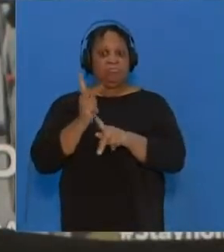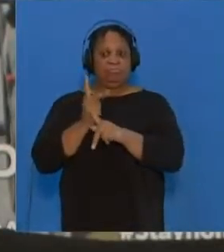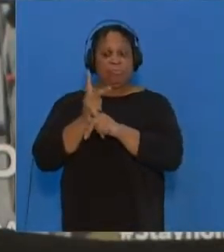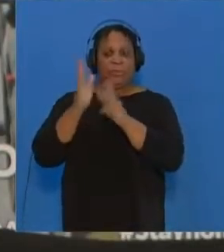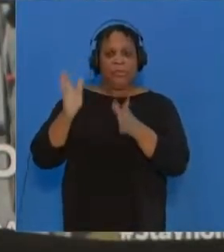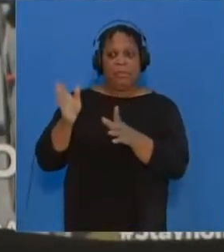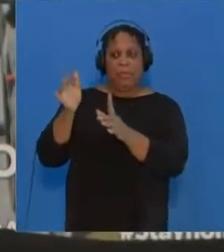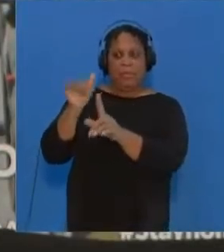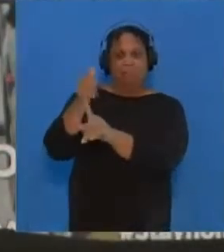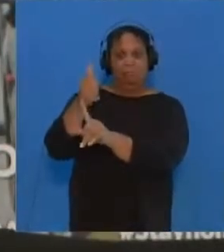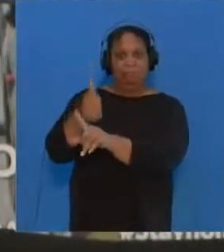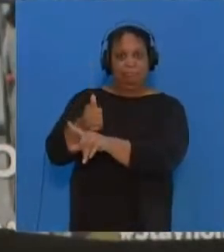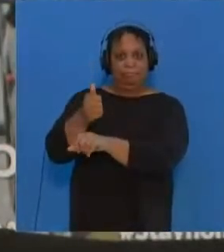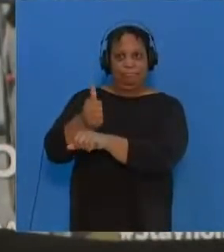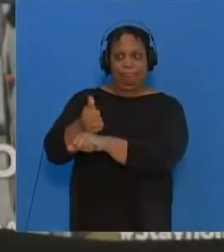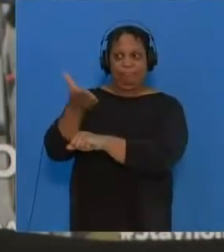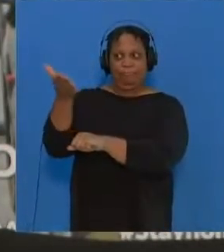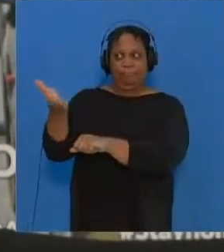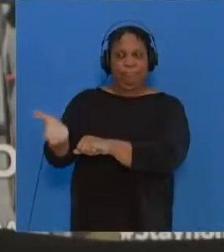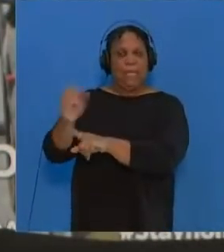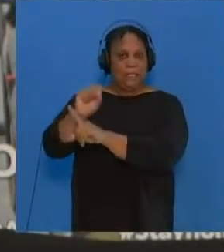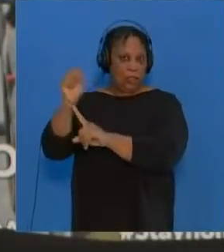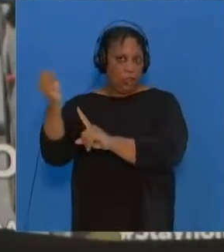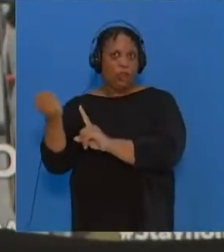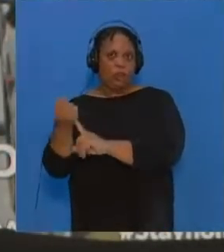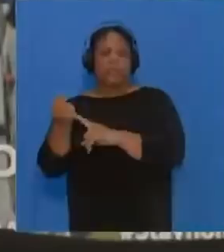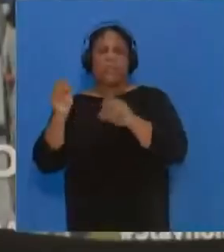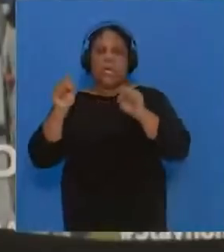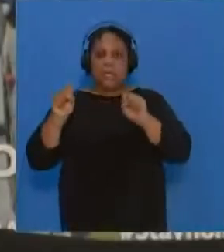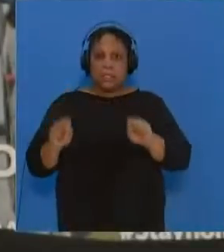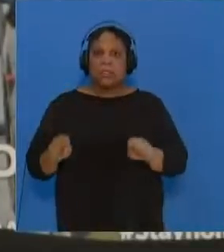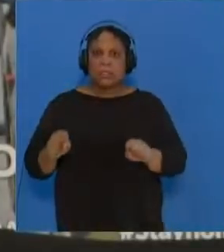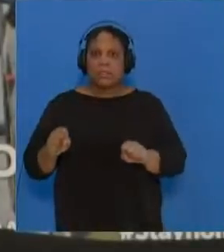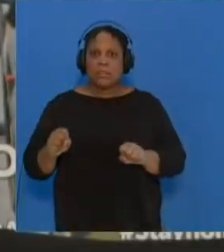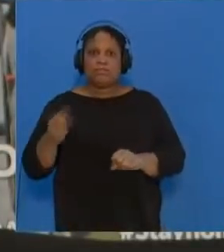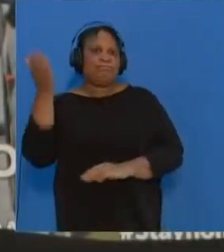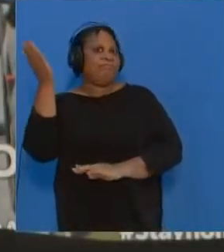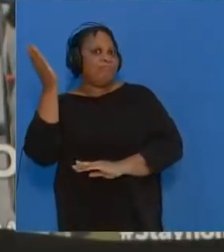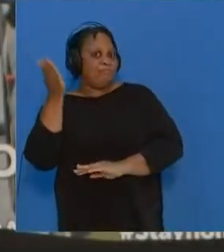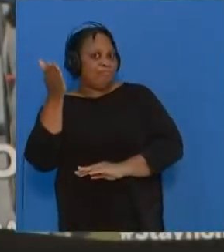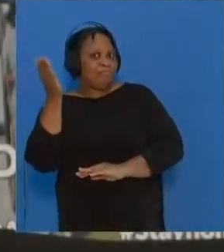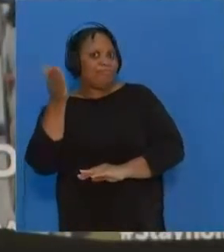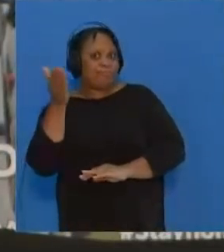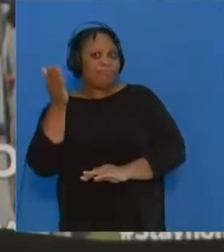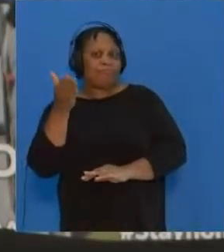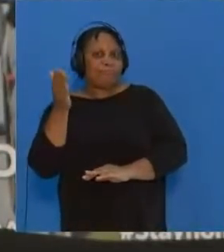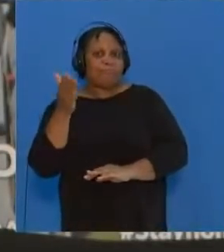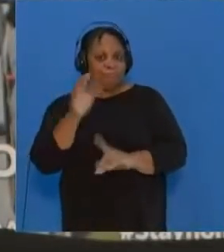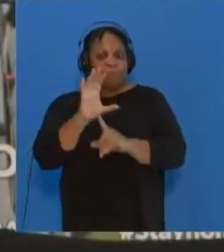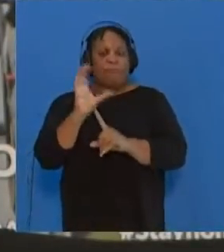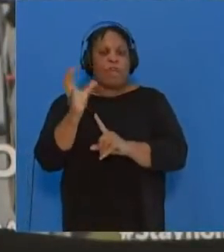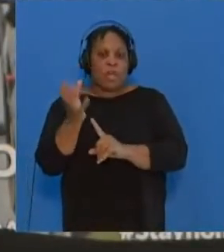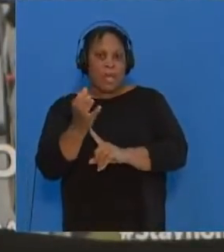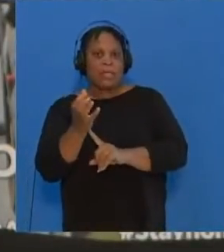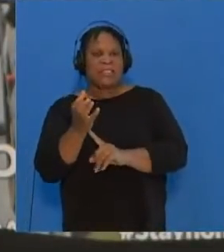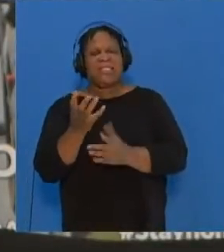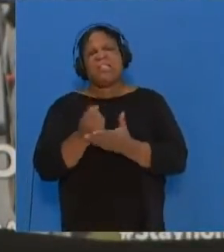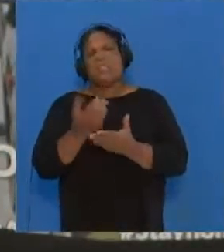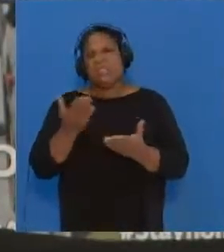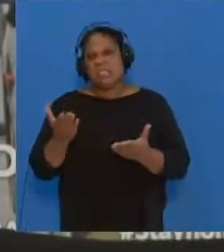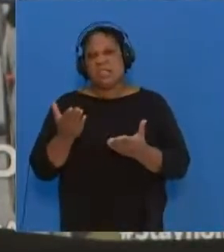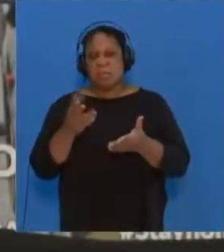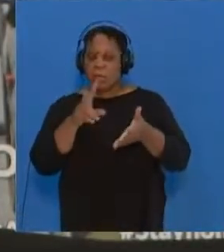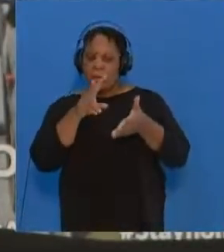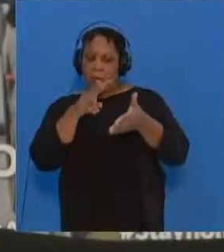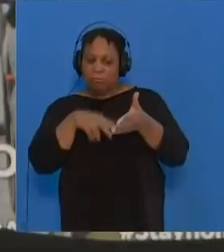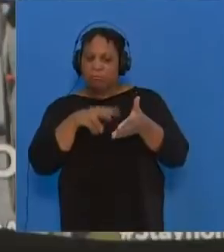the matter. The superintendent, she has the ability to present her matters, and that is something that is scripted,